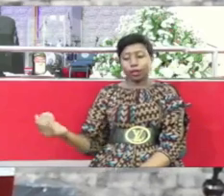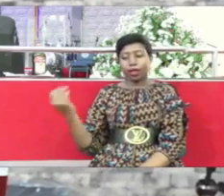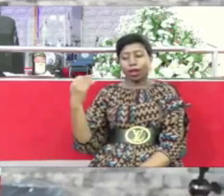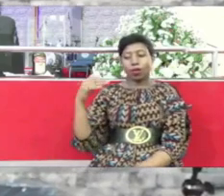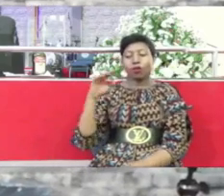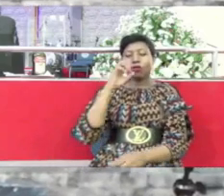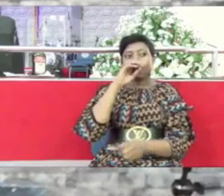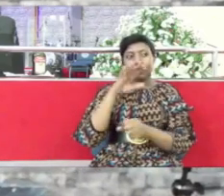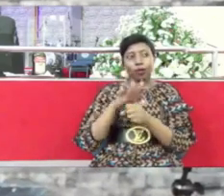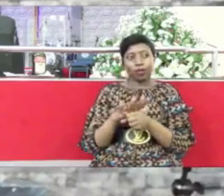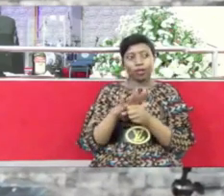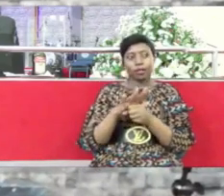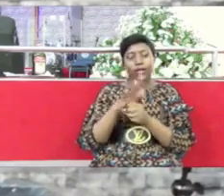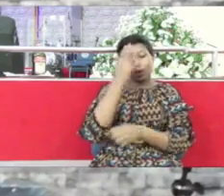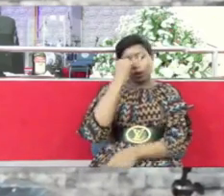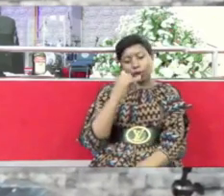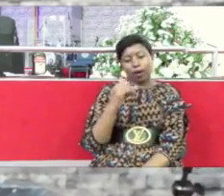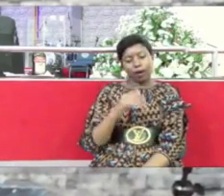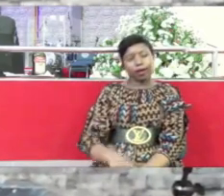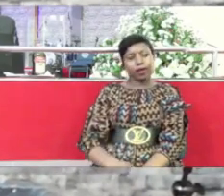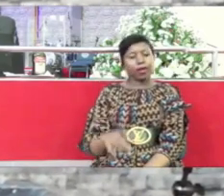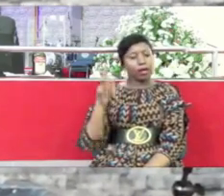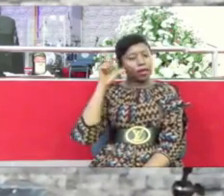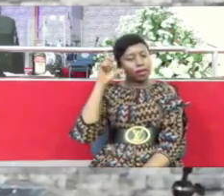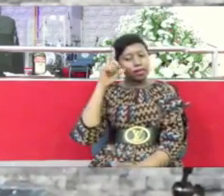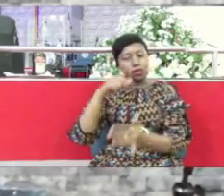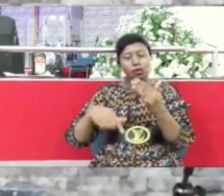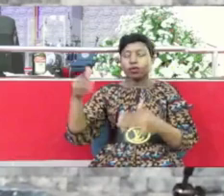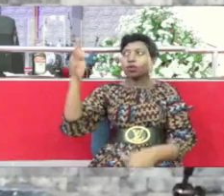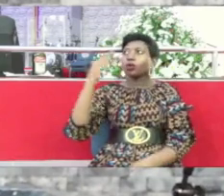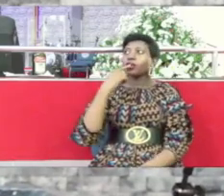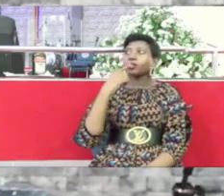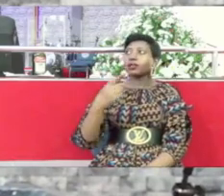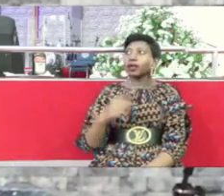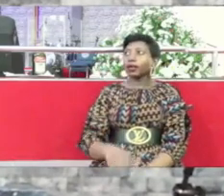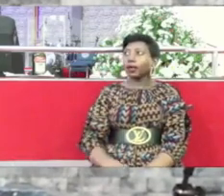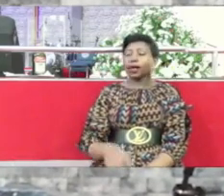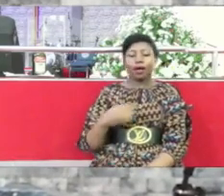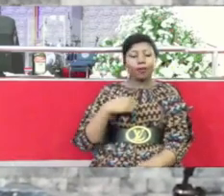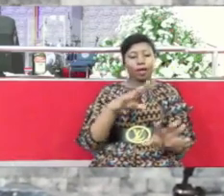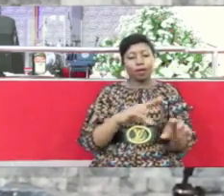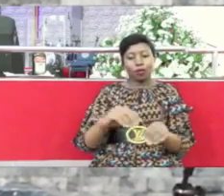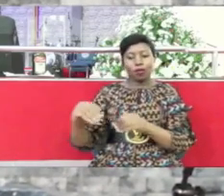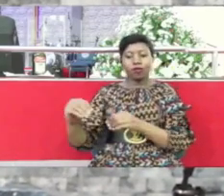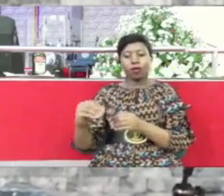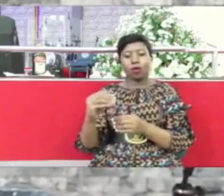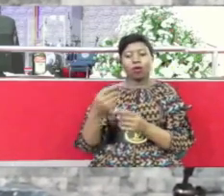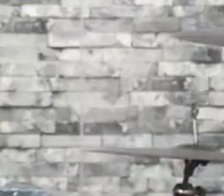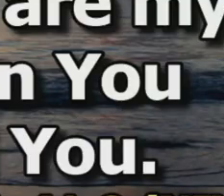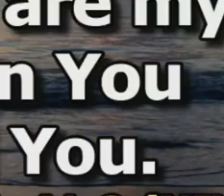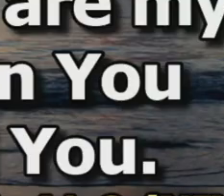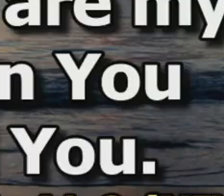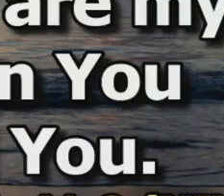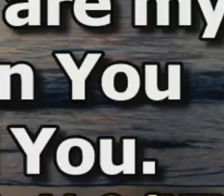Wana wa ahadi. Why? Kwa nini? Listen to what God is telling them. Sikia Mungu anasema nini? I took you from the ends of the earth. Niliwatoa katika